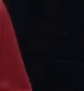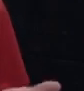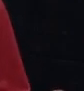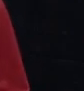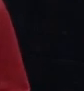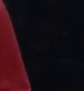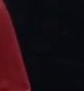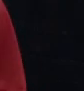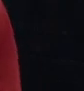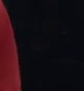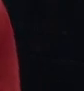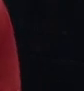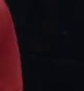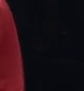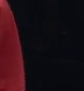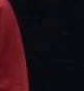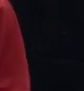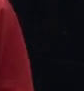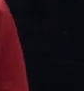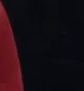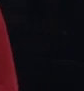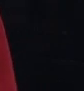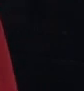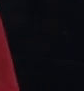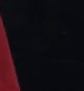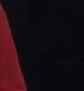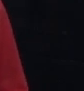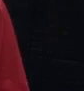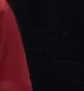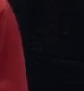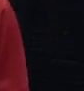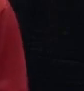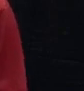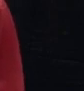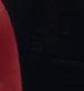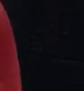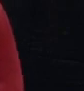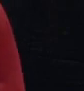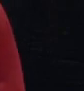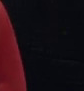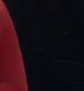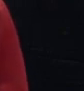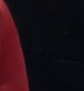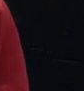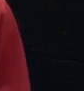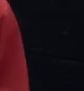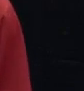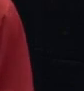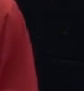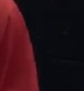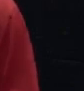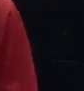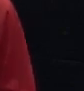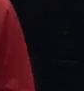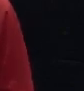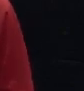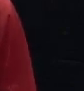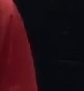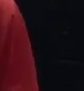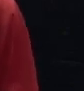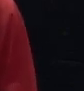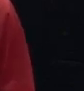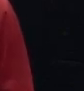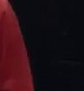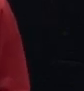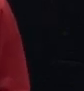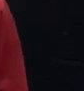Obviously, you think about collaboration. You have so many folks, so many different vendors here across the board that are at this